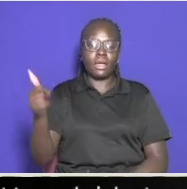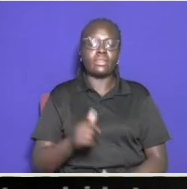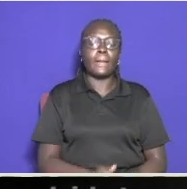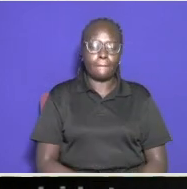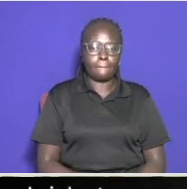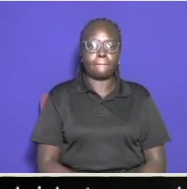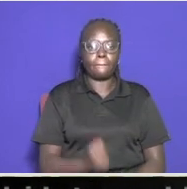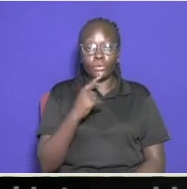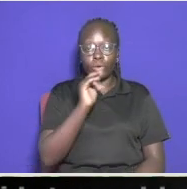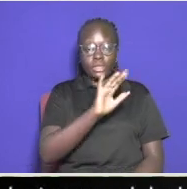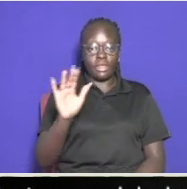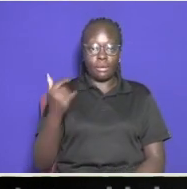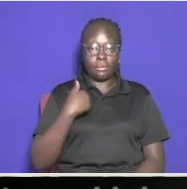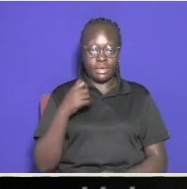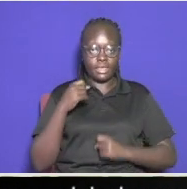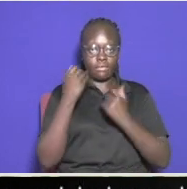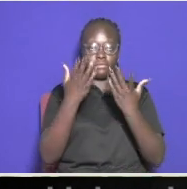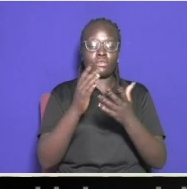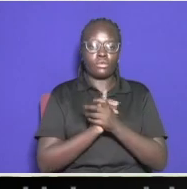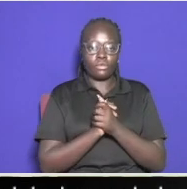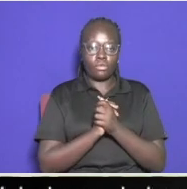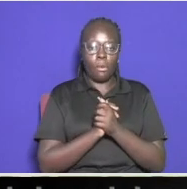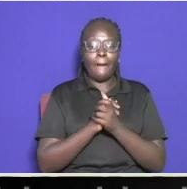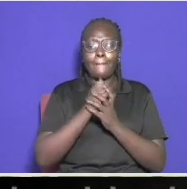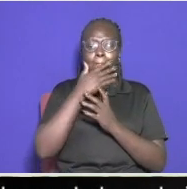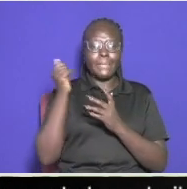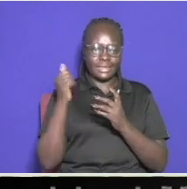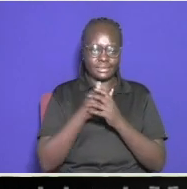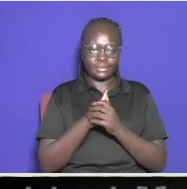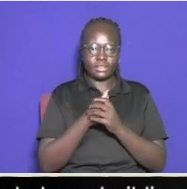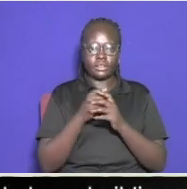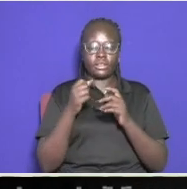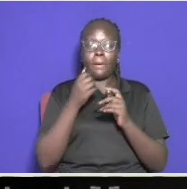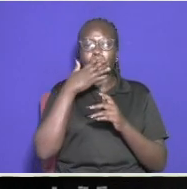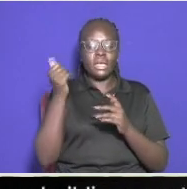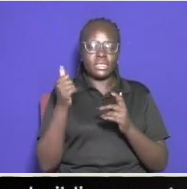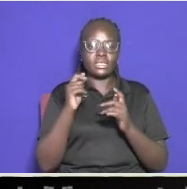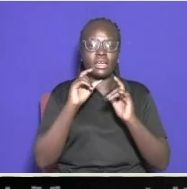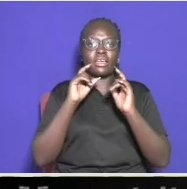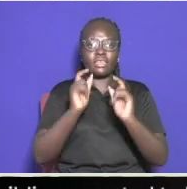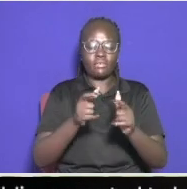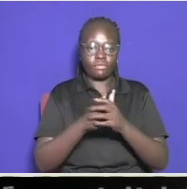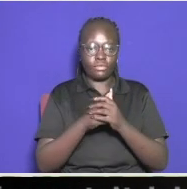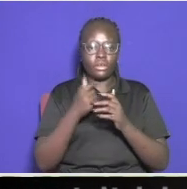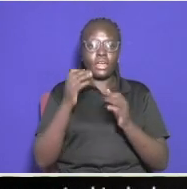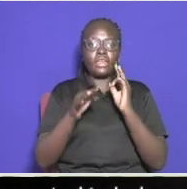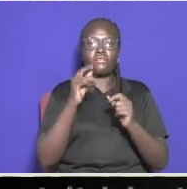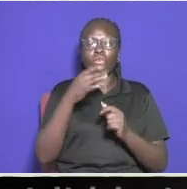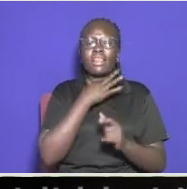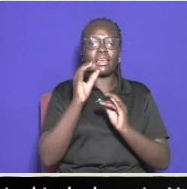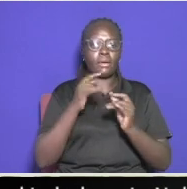And I told them, I am giving you a money back guarantee. Buy our cake. If you don't like it, I will give you a full